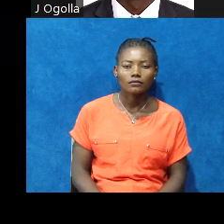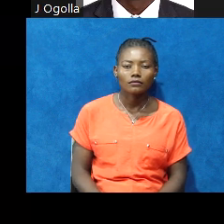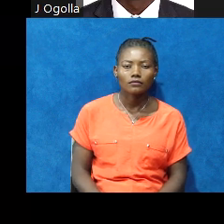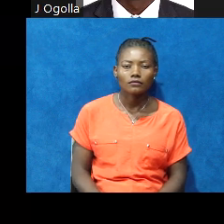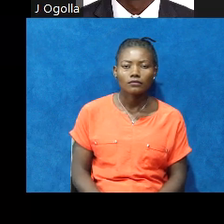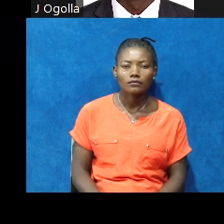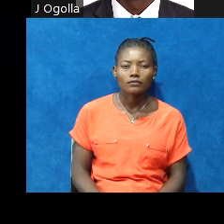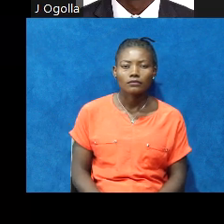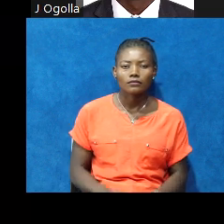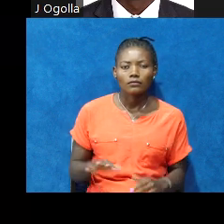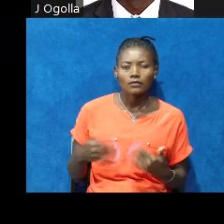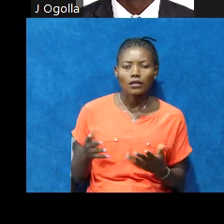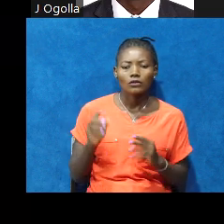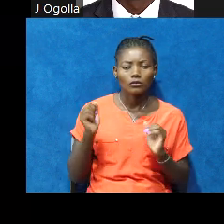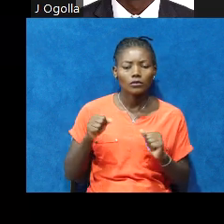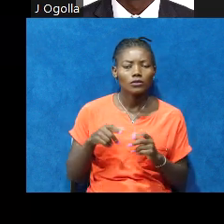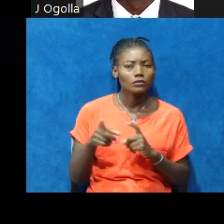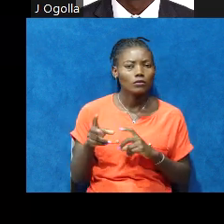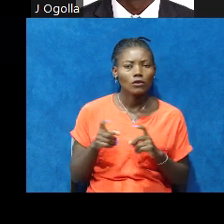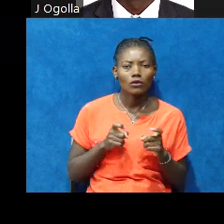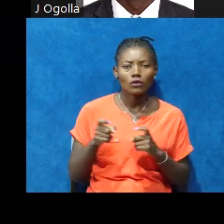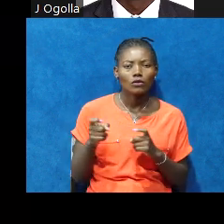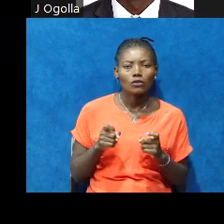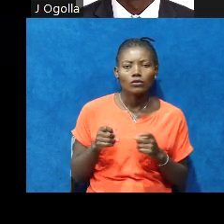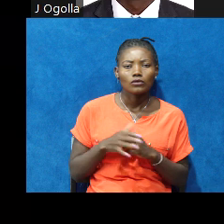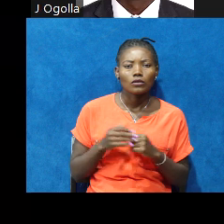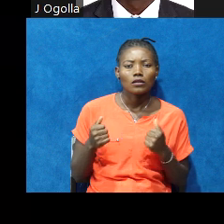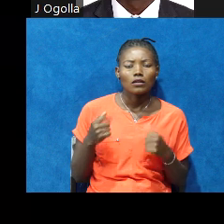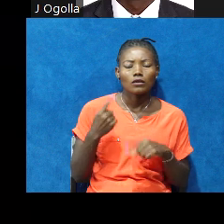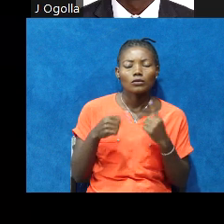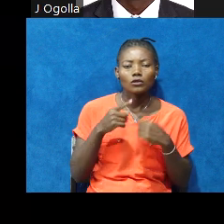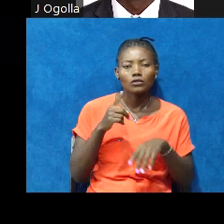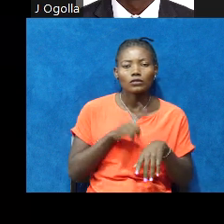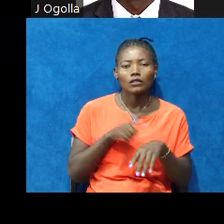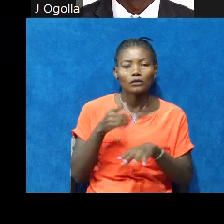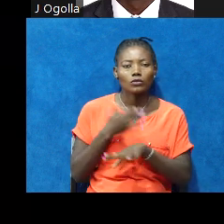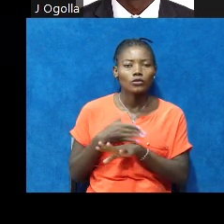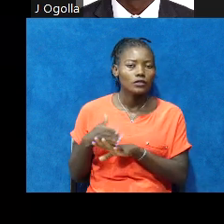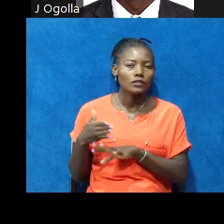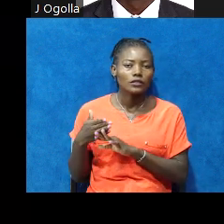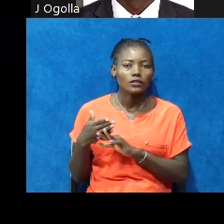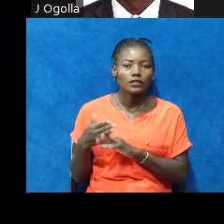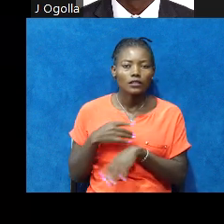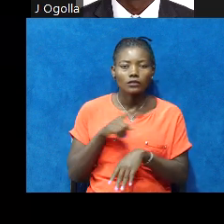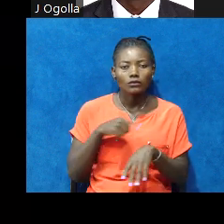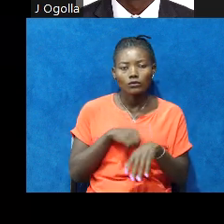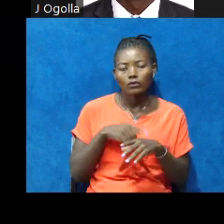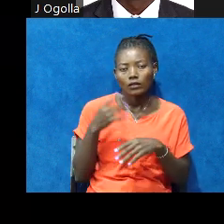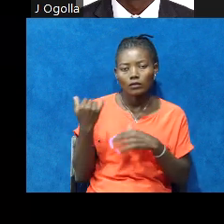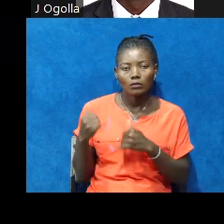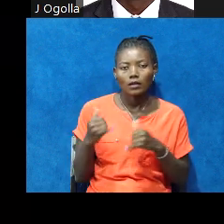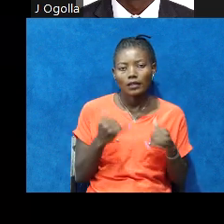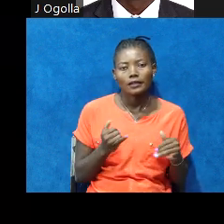How can you manage a game when you got an injury on the game? I hope that's what you